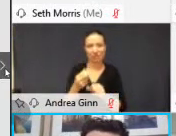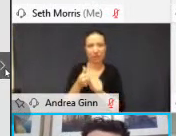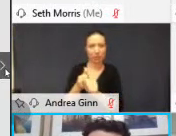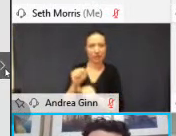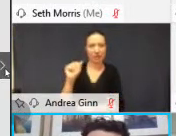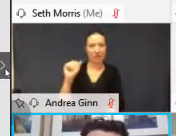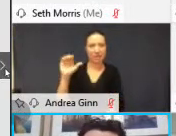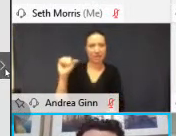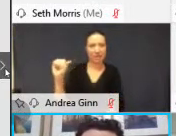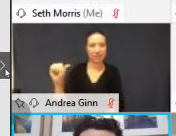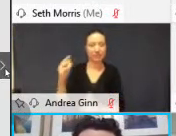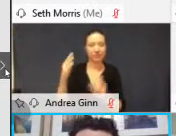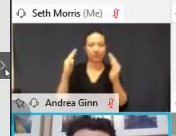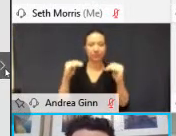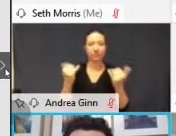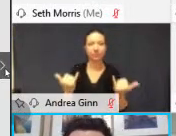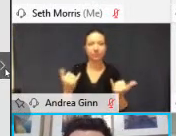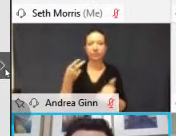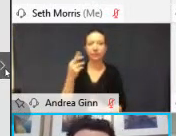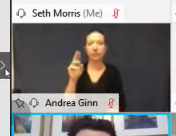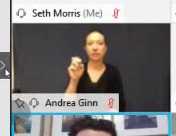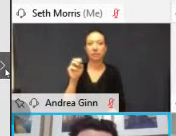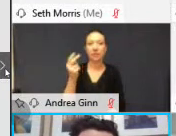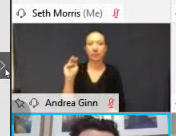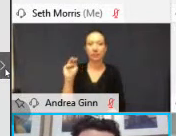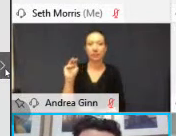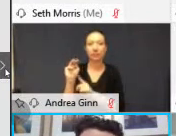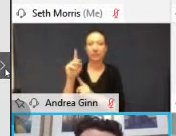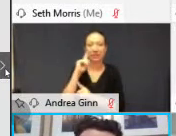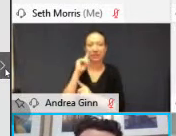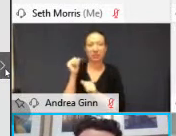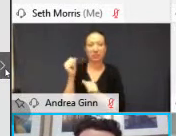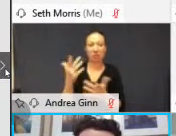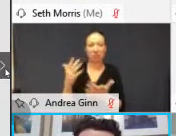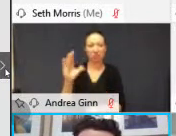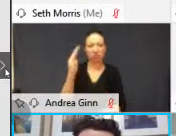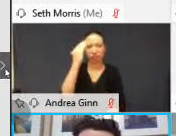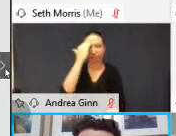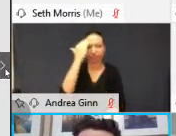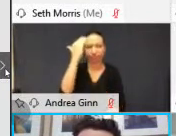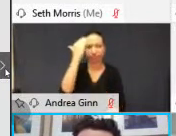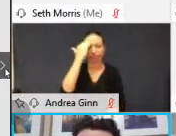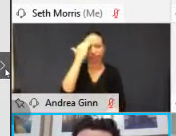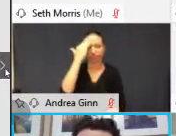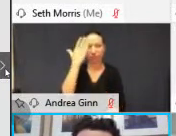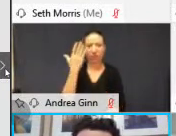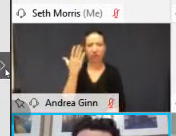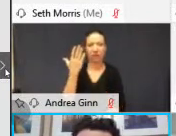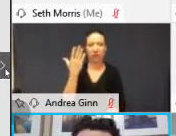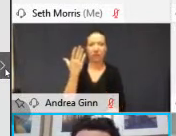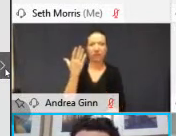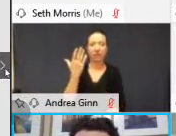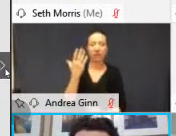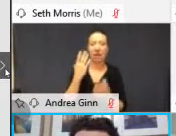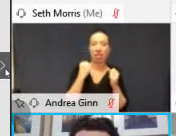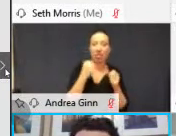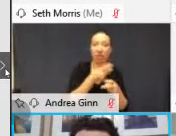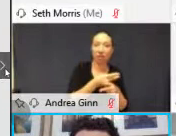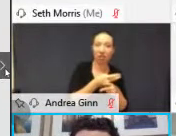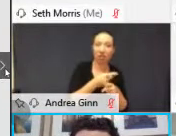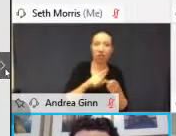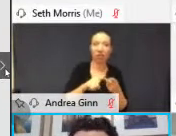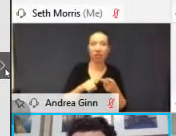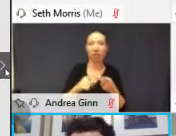Then there's your premium, which I think most everyone's familiar with, whether it's in the healthcare context or even